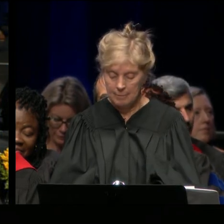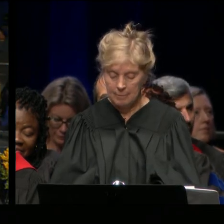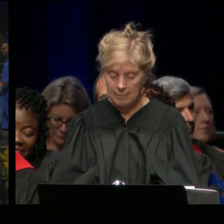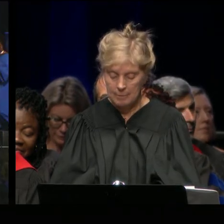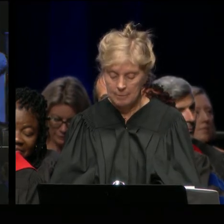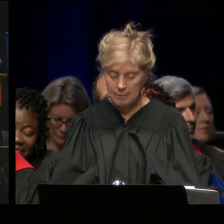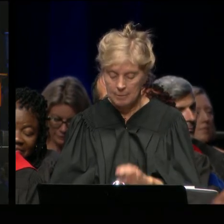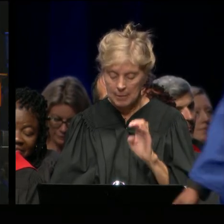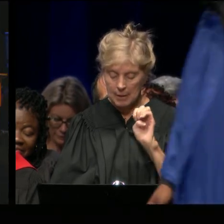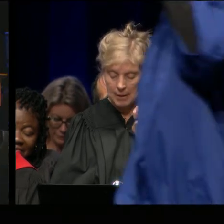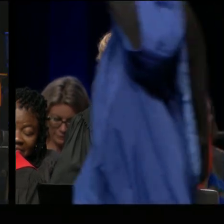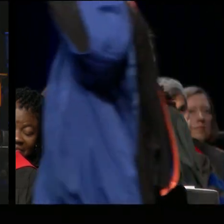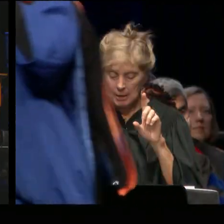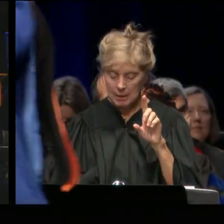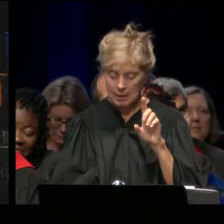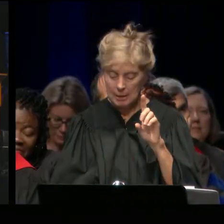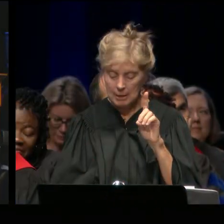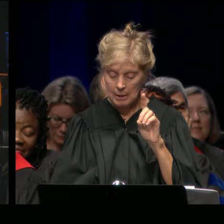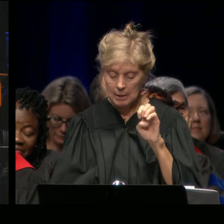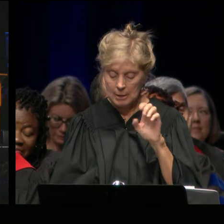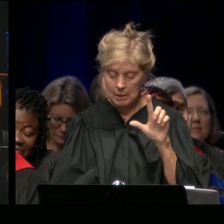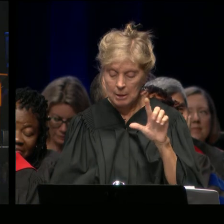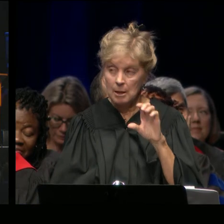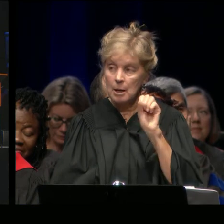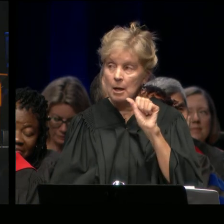Edel Saunders.